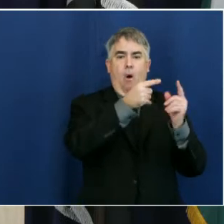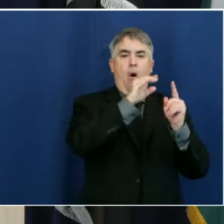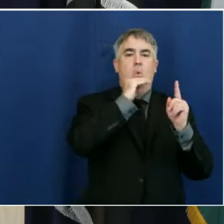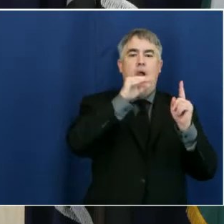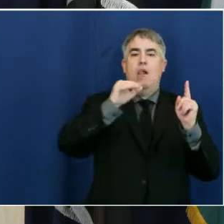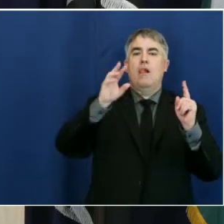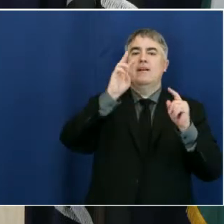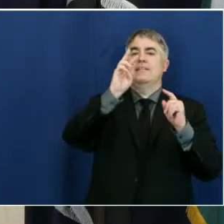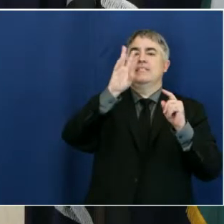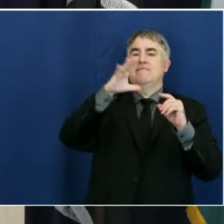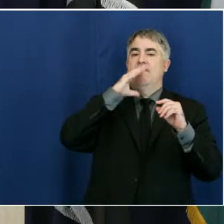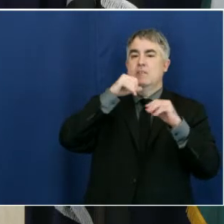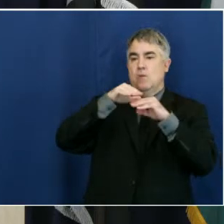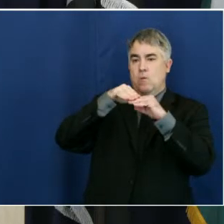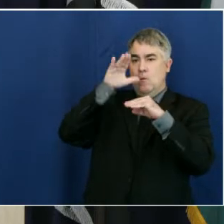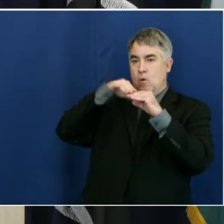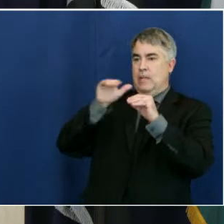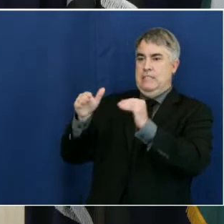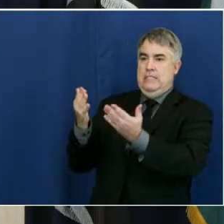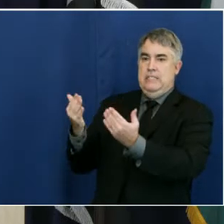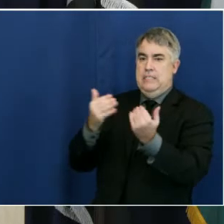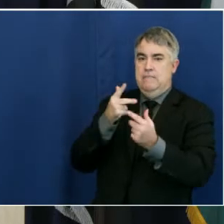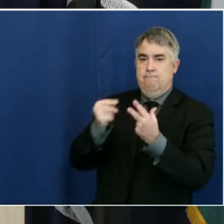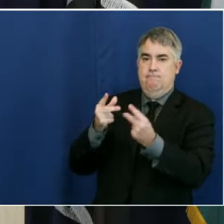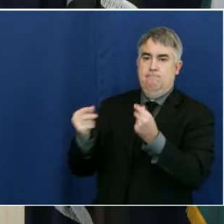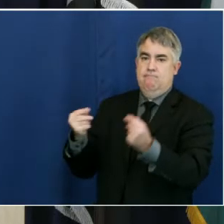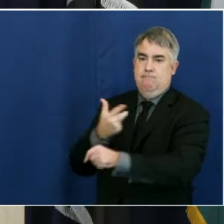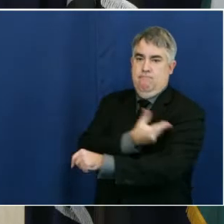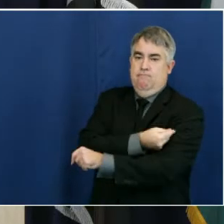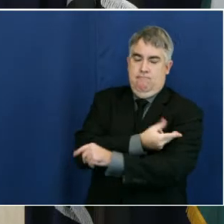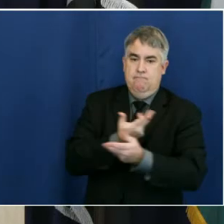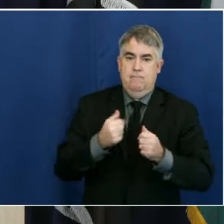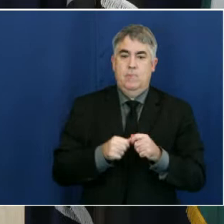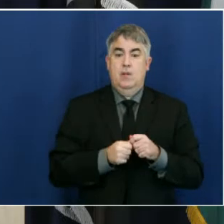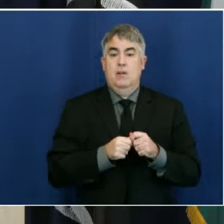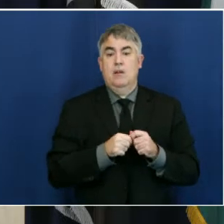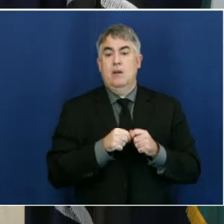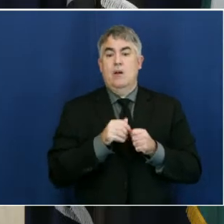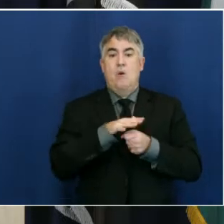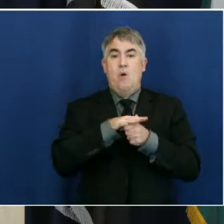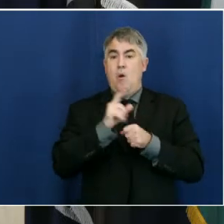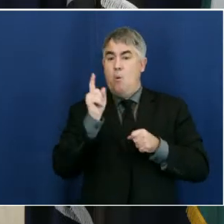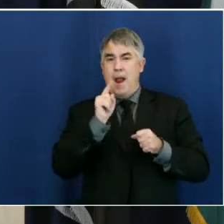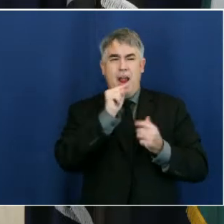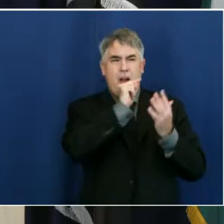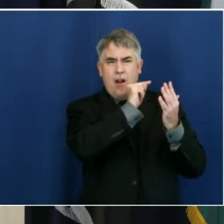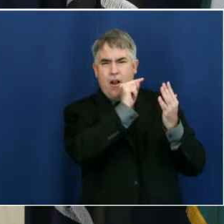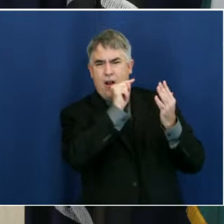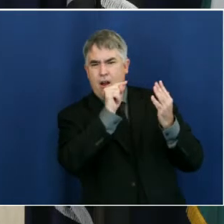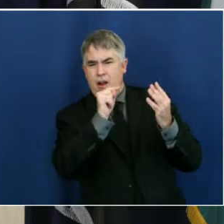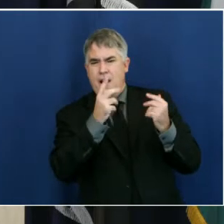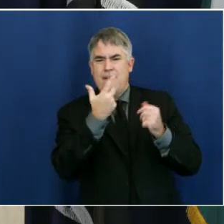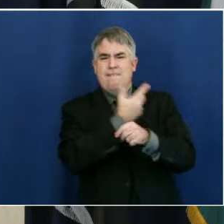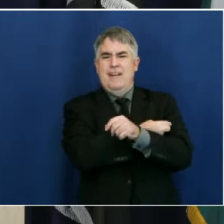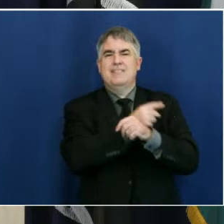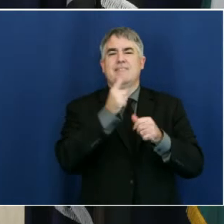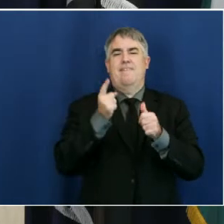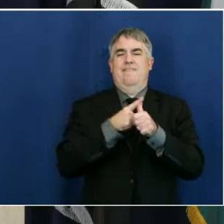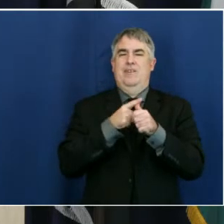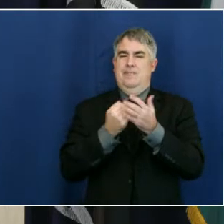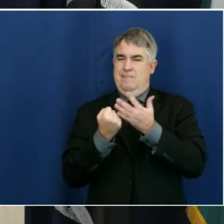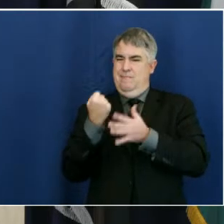county system of pods and superstations will continue to focus on vaccinating healthcare workers, and we have opened up those appointments to